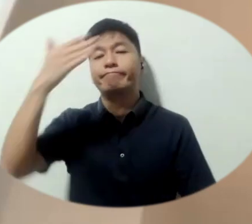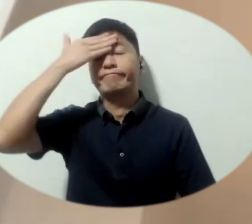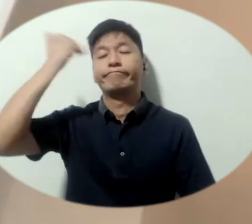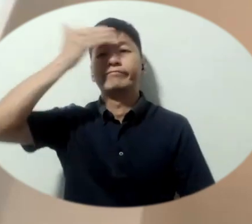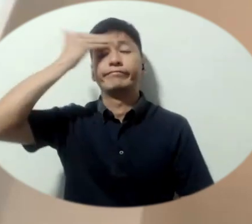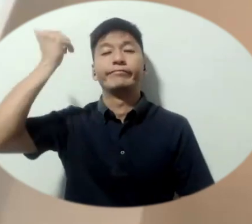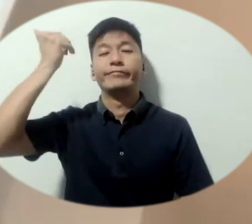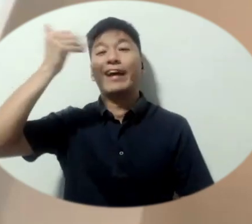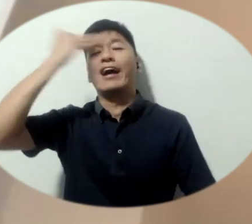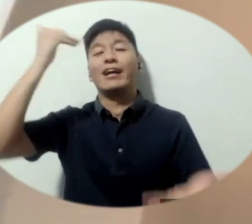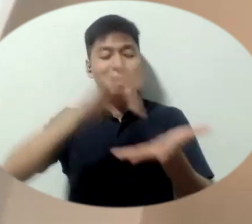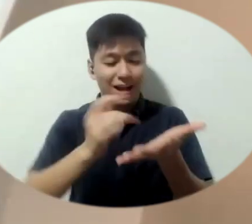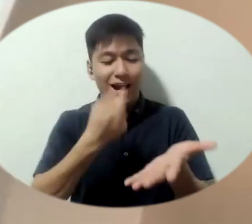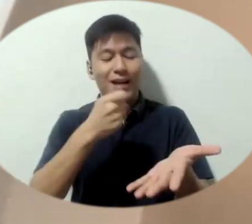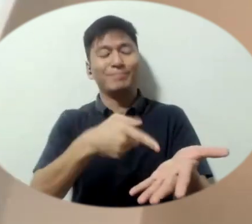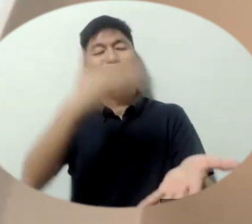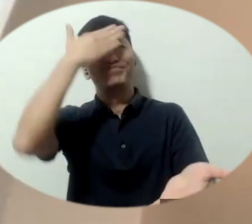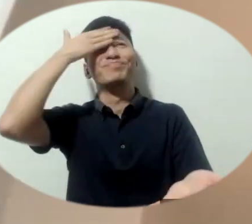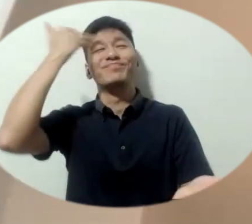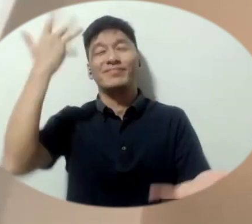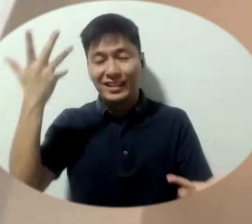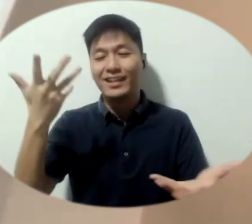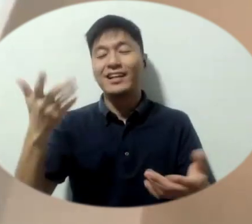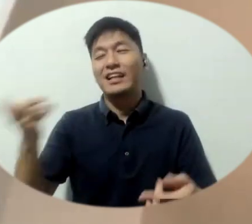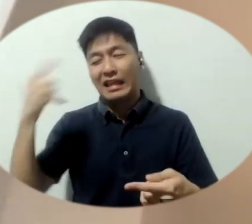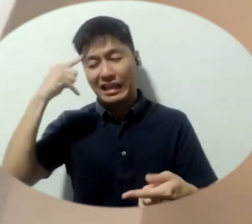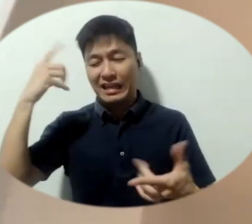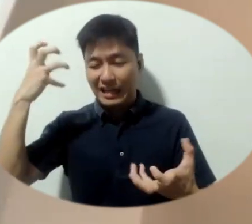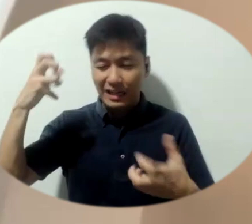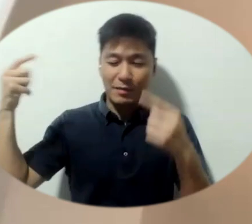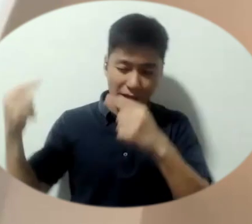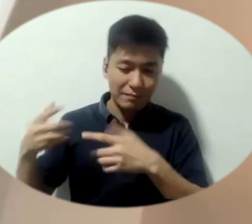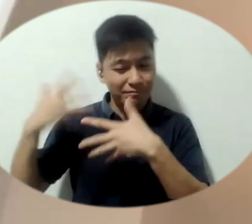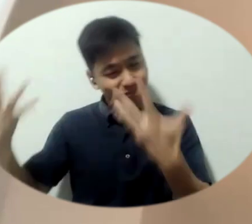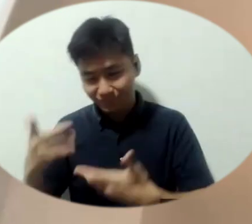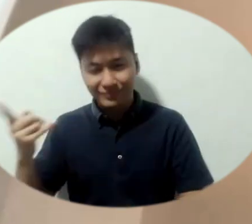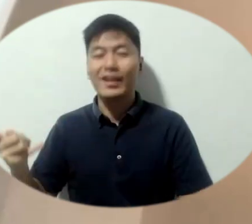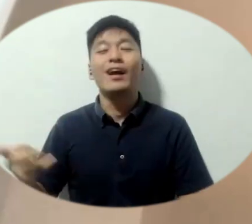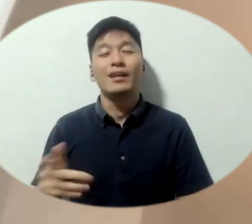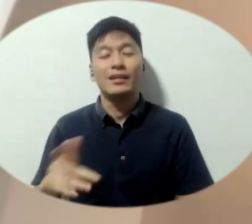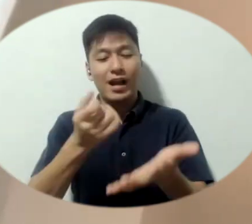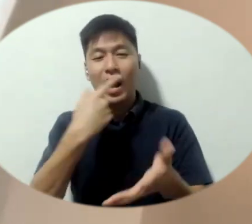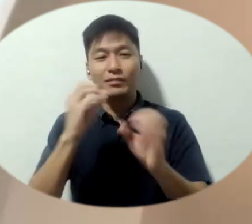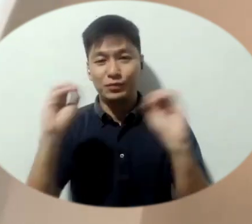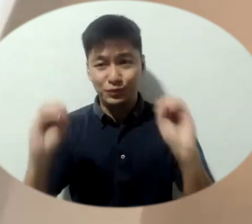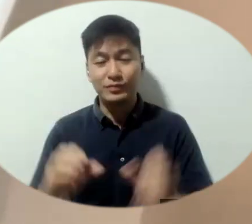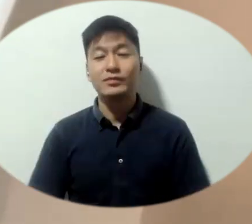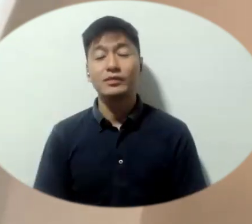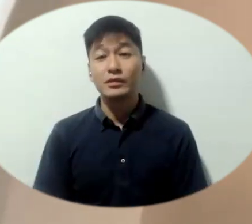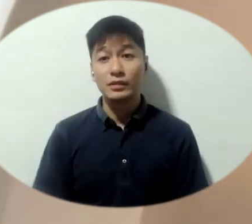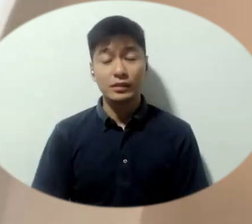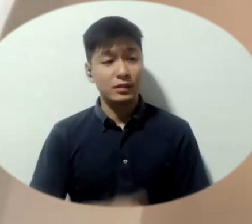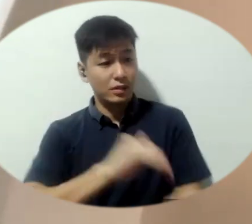life, I felt hopeless. Honestly, I didn't know what to do. I felt that my